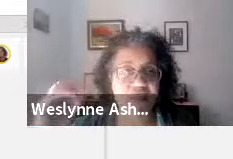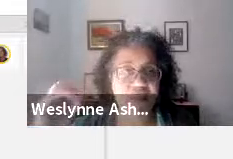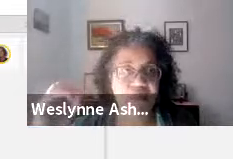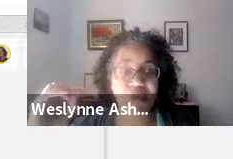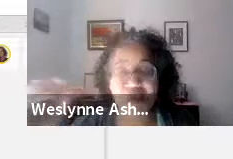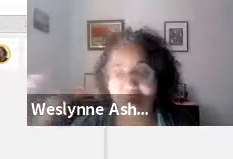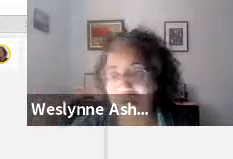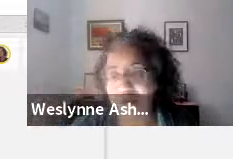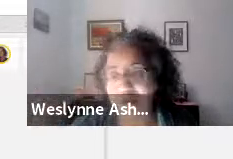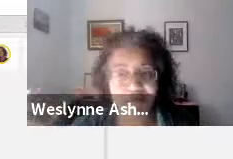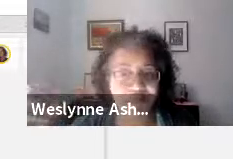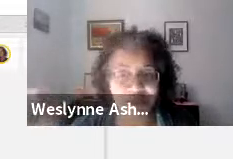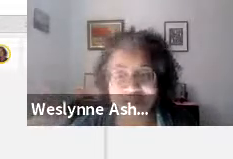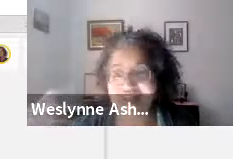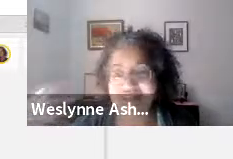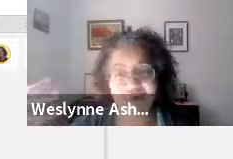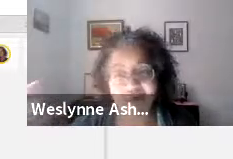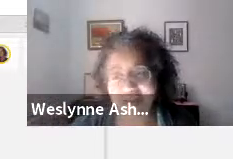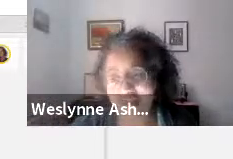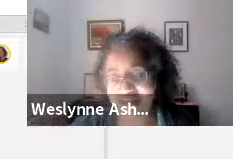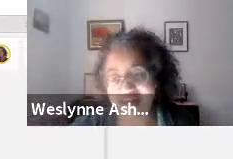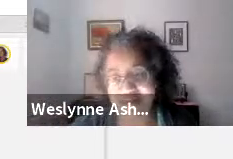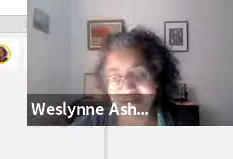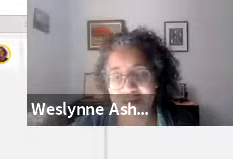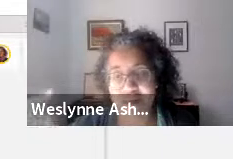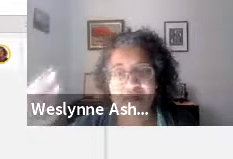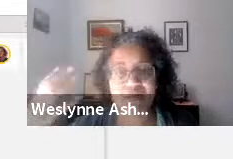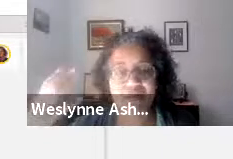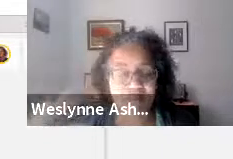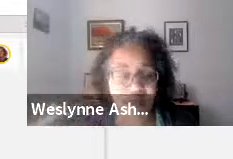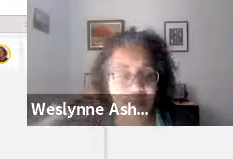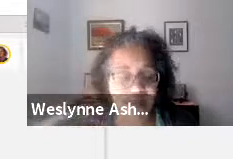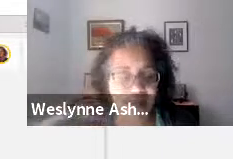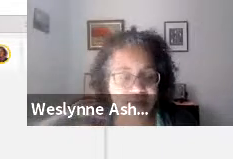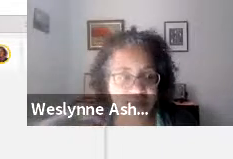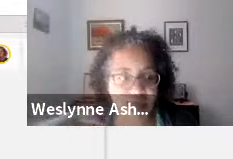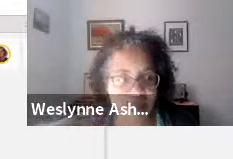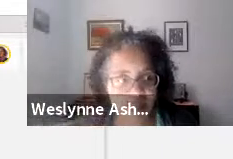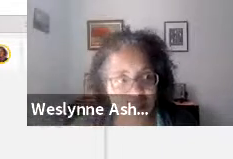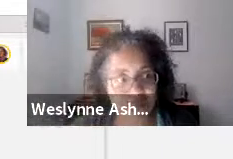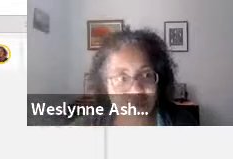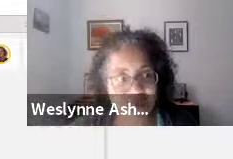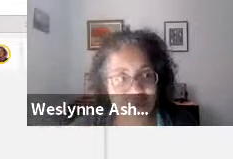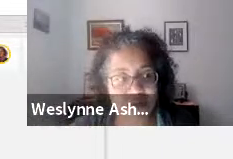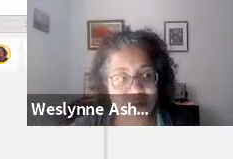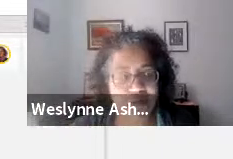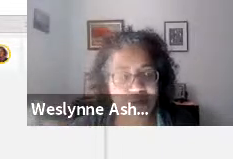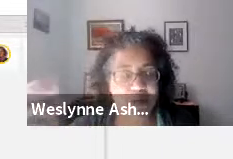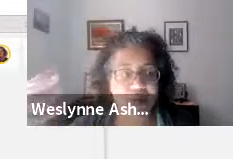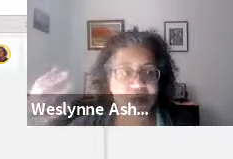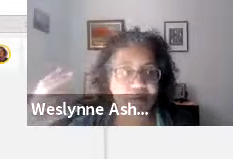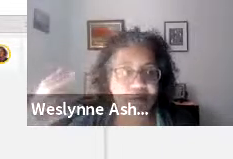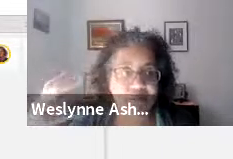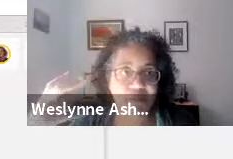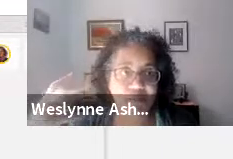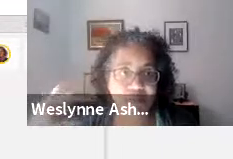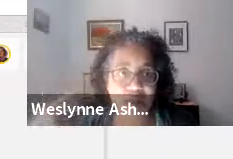they were going through, positive or negative, and help to